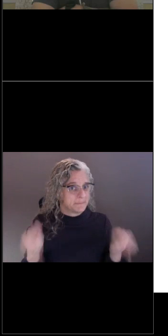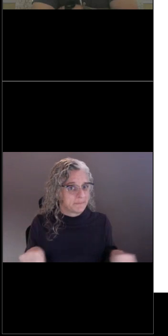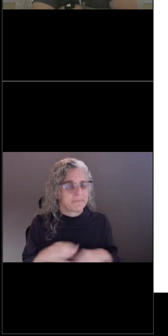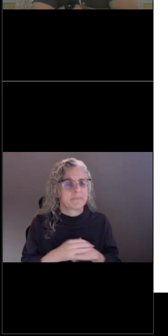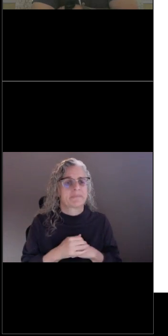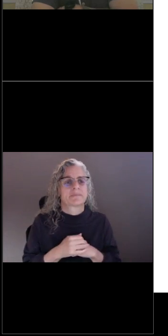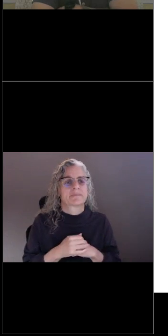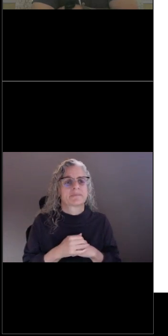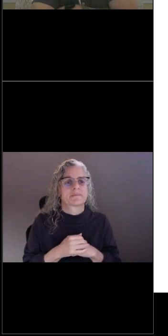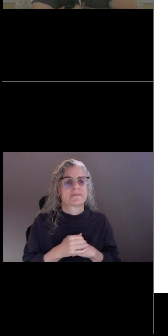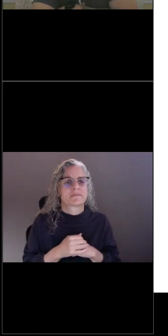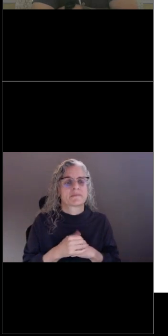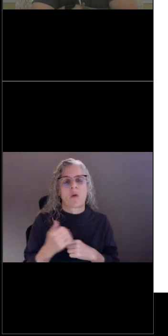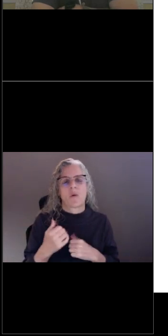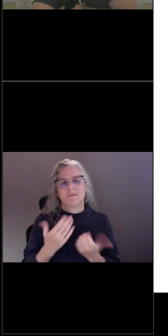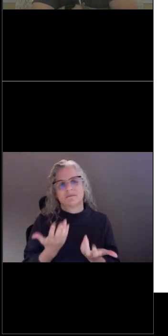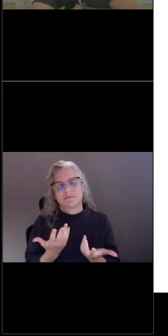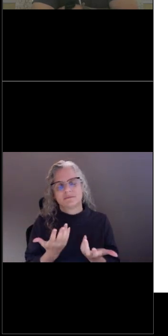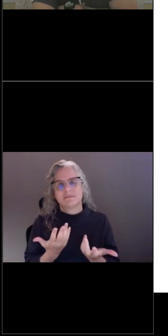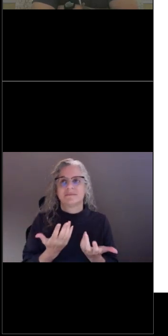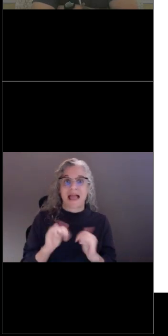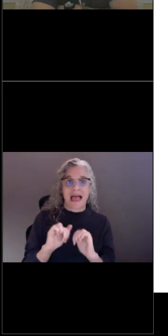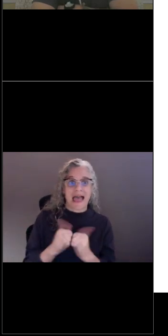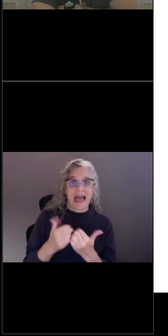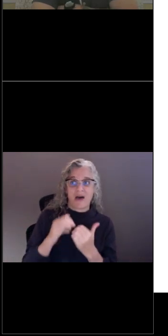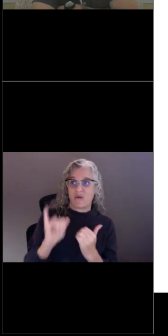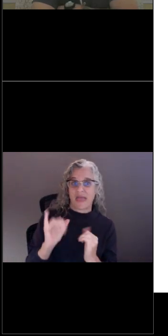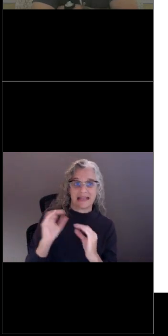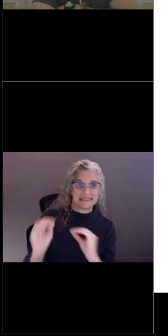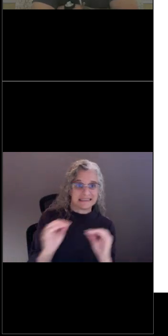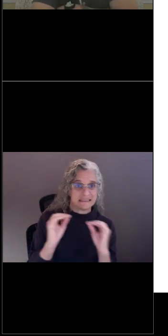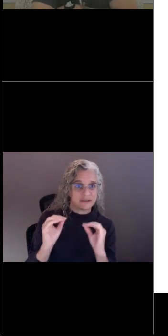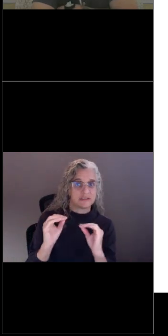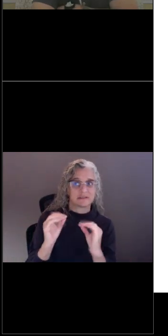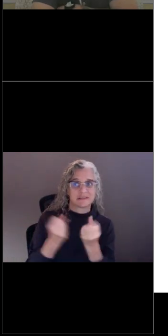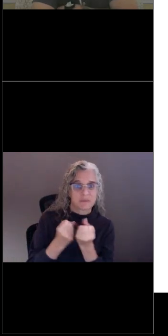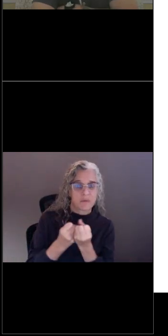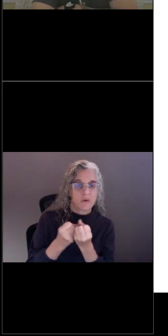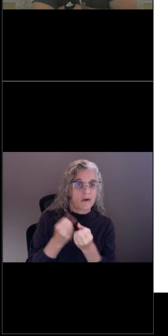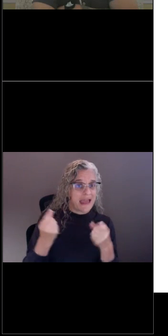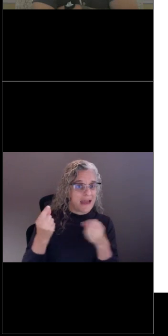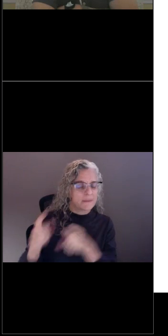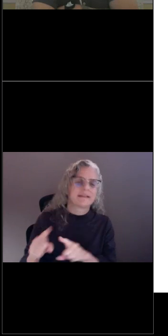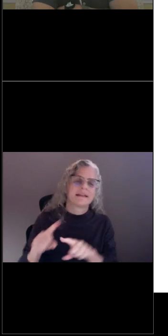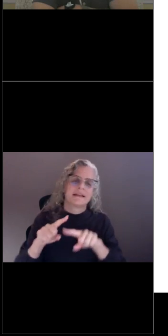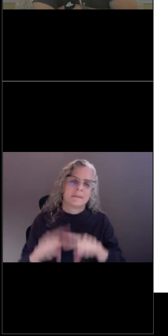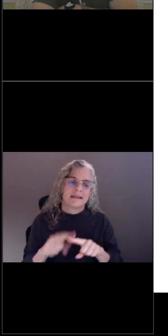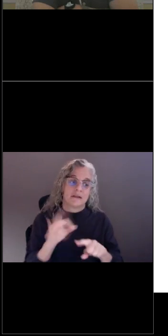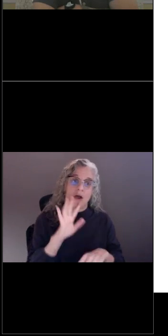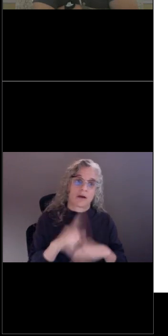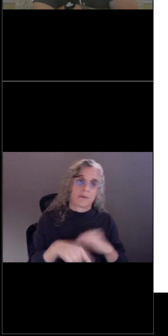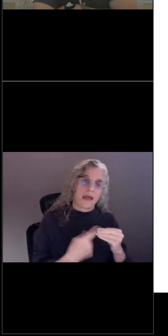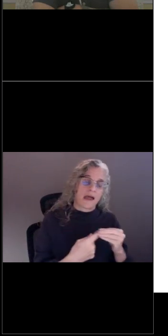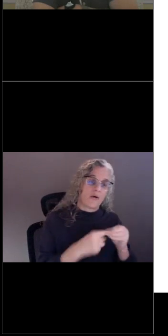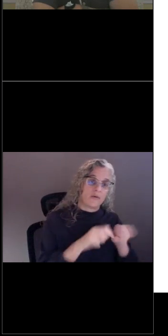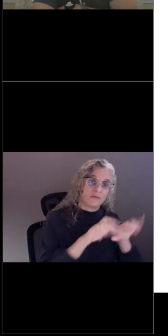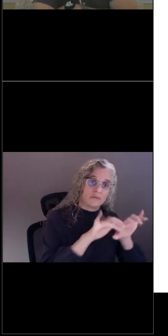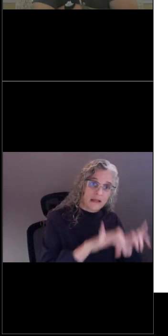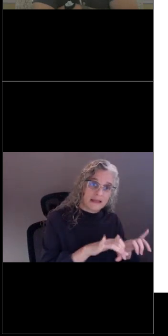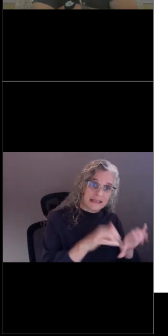this can happen differs a little bit depending on whether you have a kind of a written context or a conversational